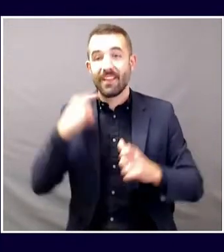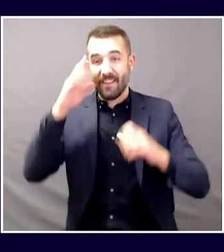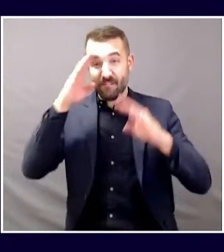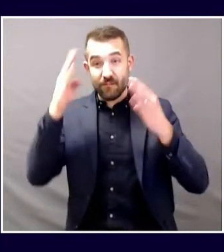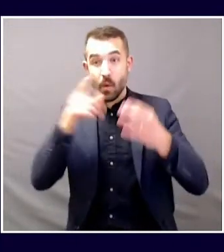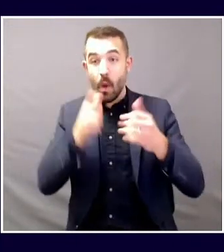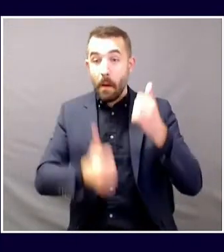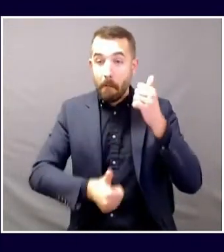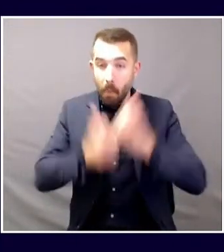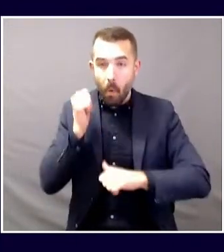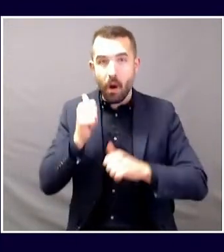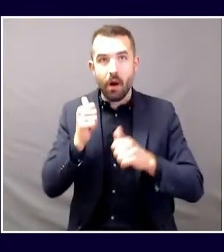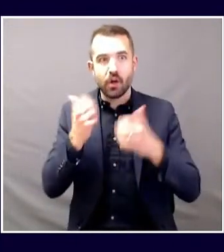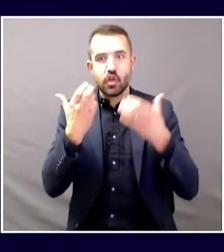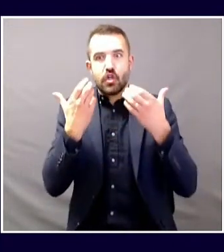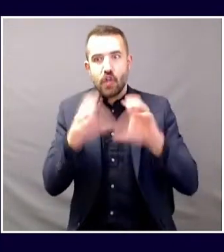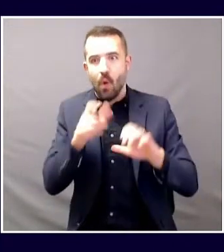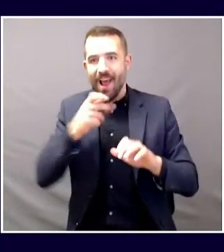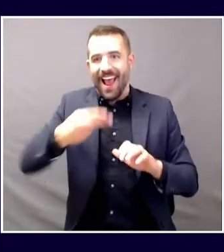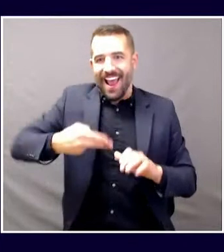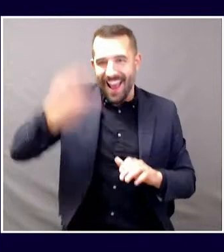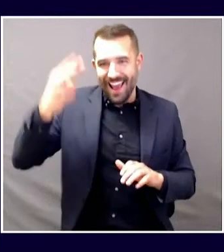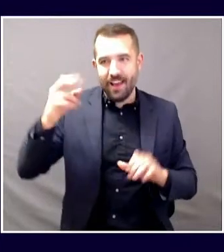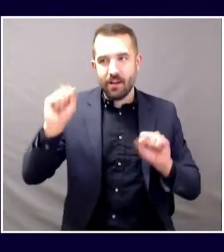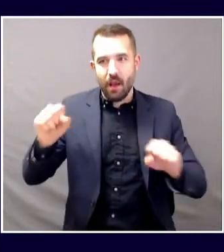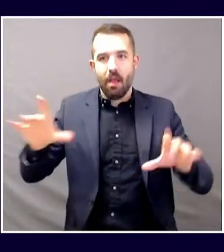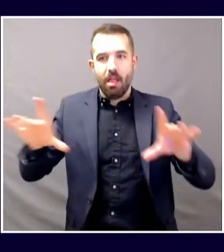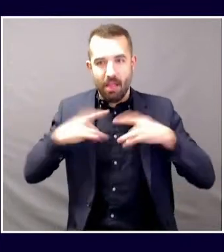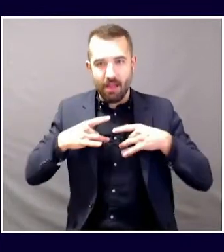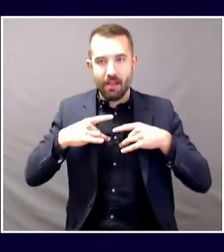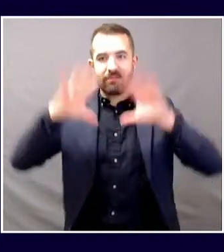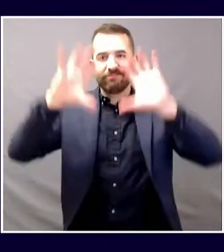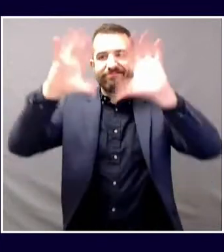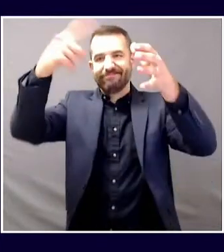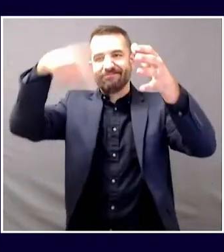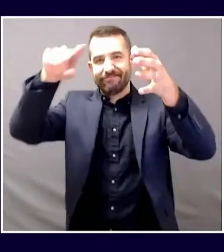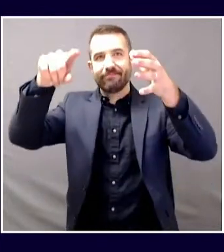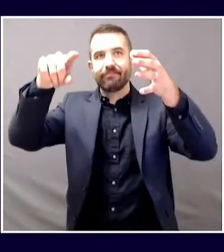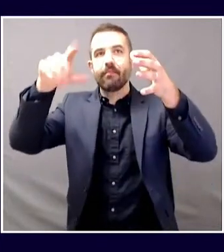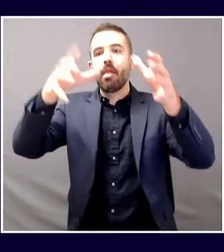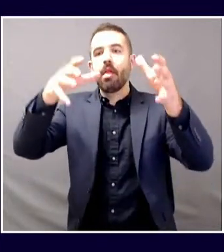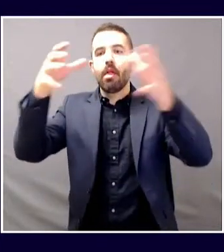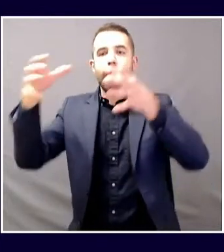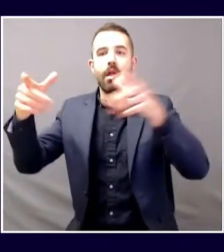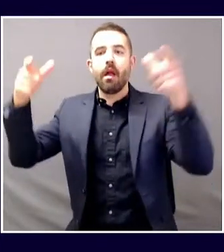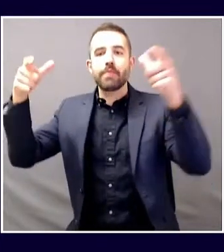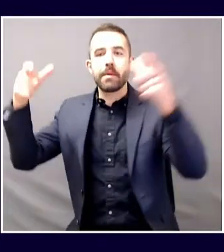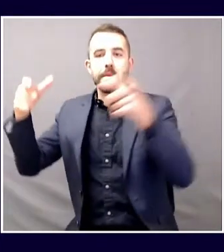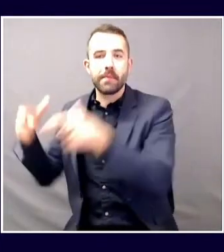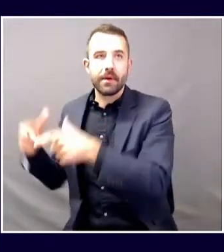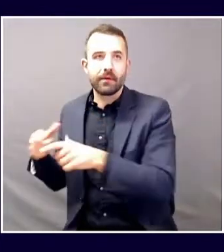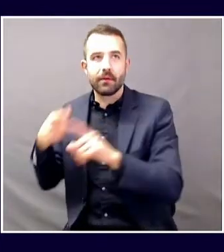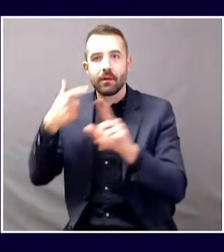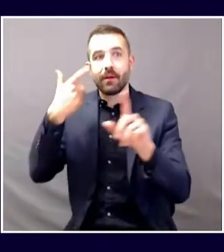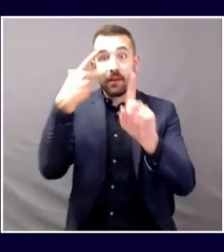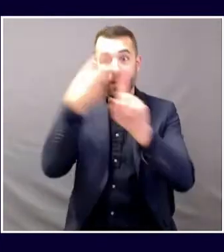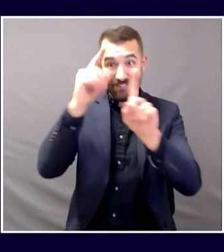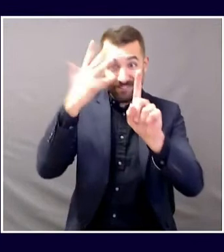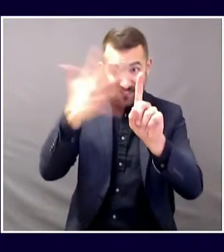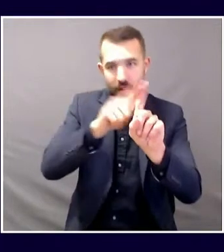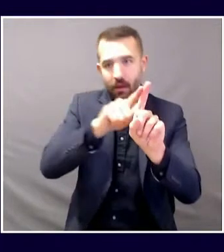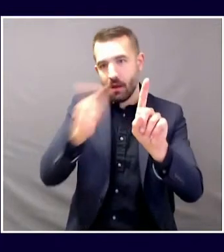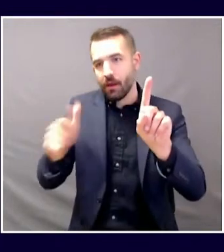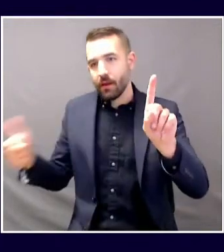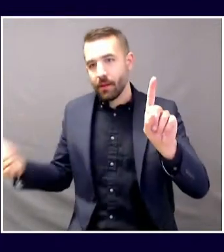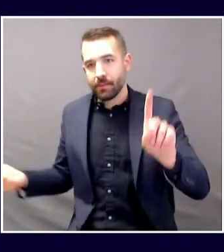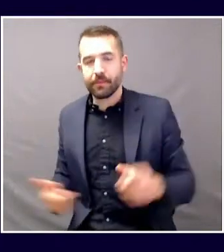exposure and then working downward from there. Great. And my second question, I was just wondering if you have a sense